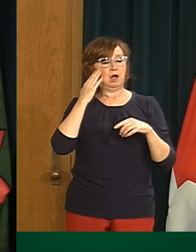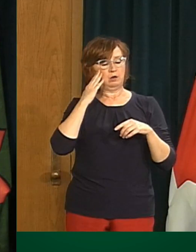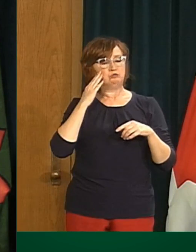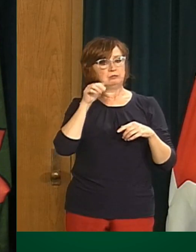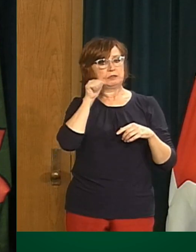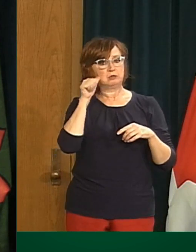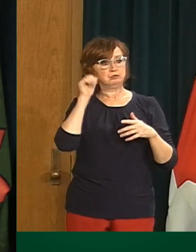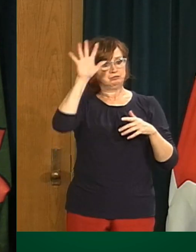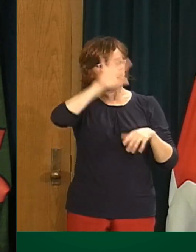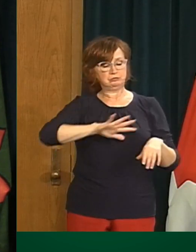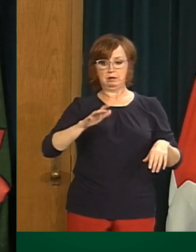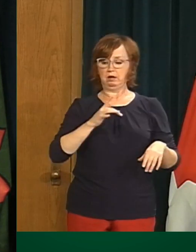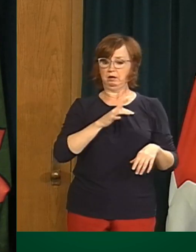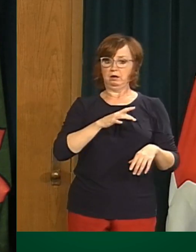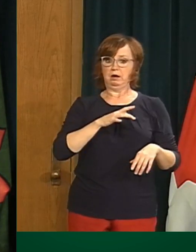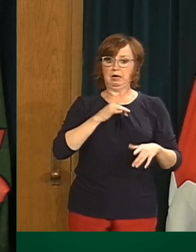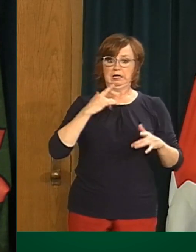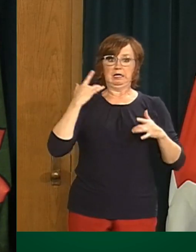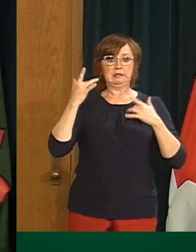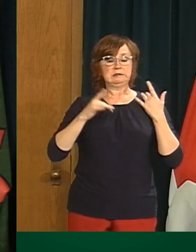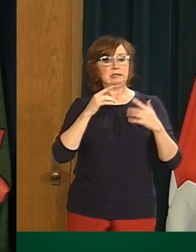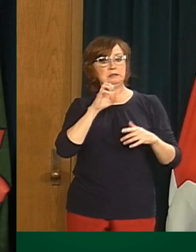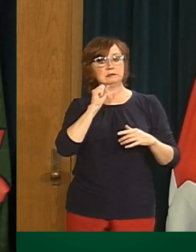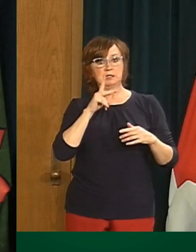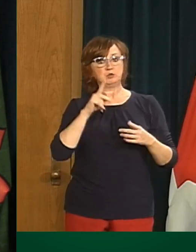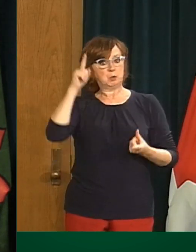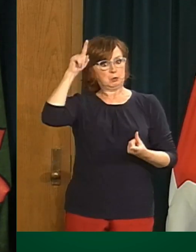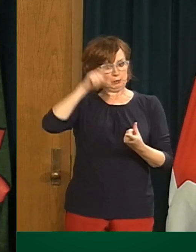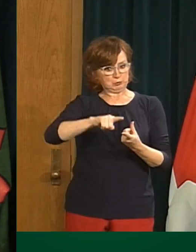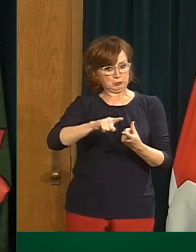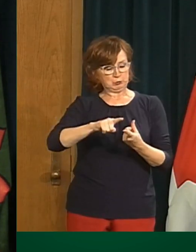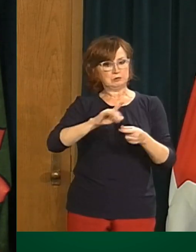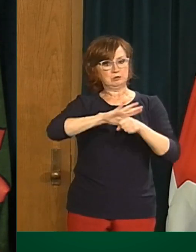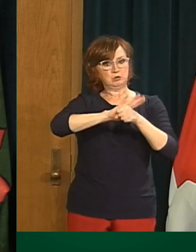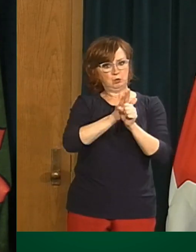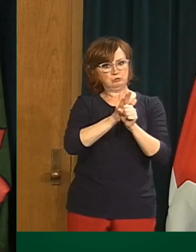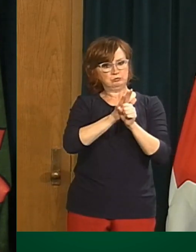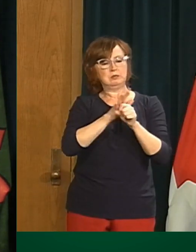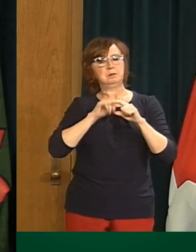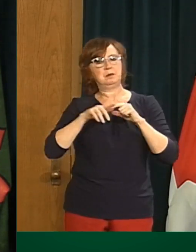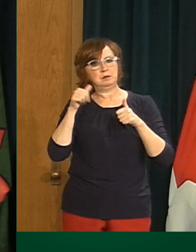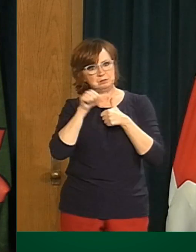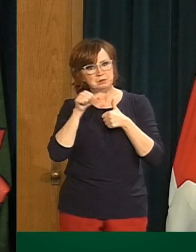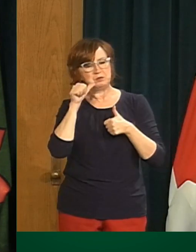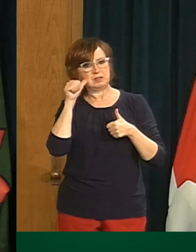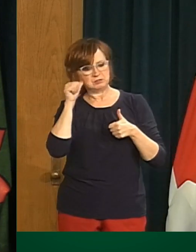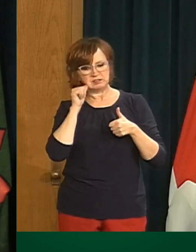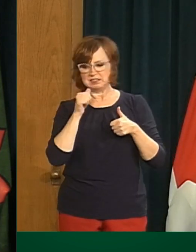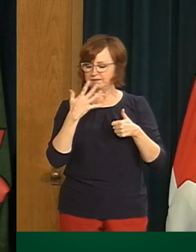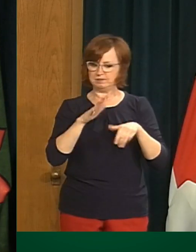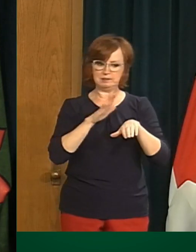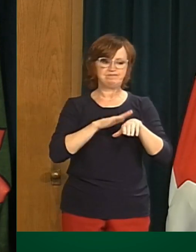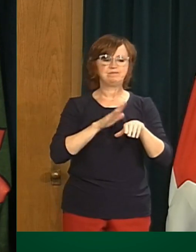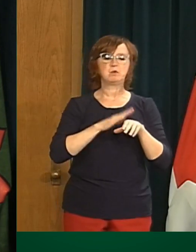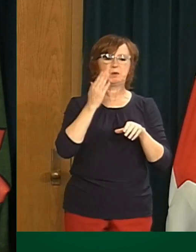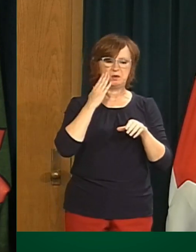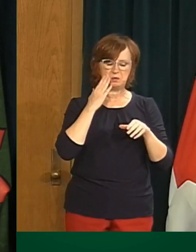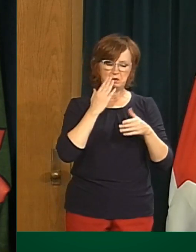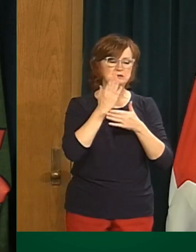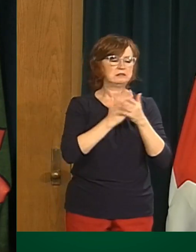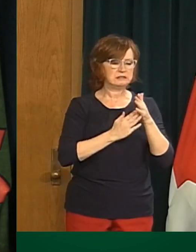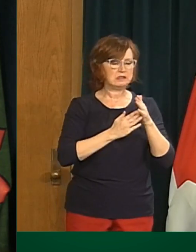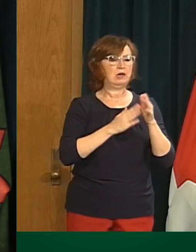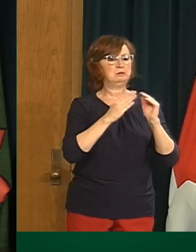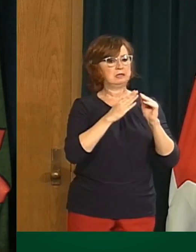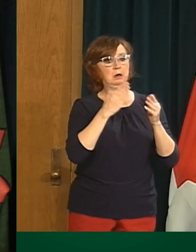of COVID-19, unfortunately, we can expect to experience isolated outbreaks such as this. Our health system